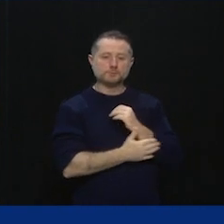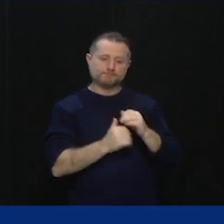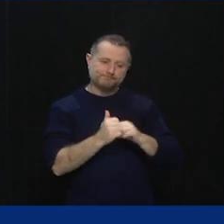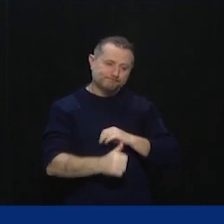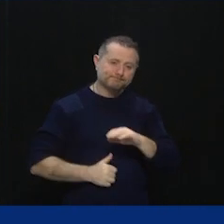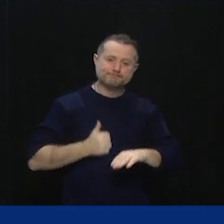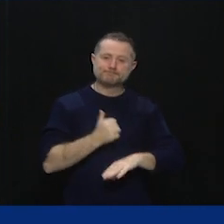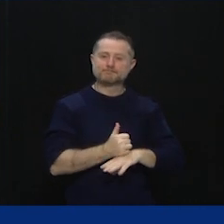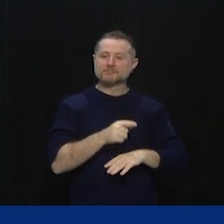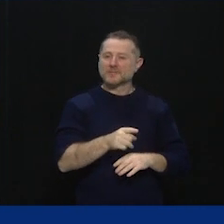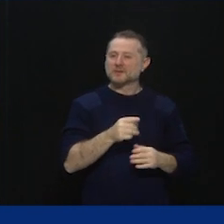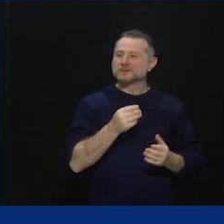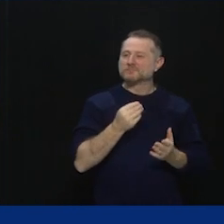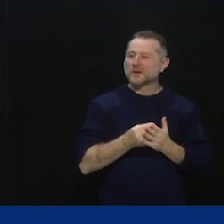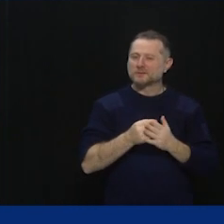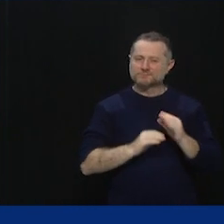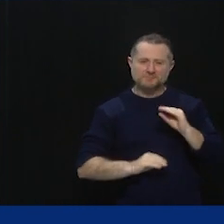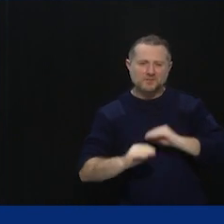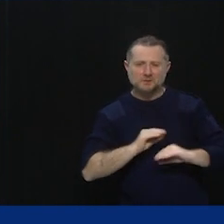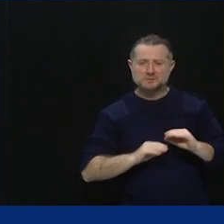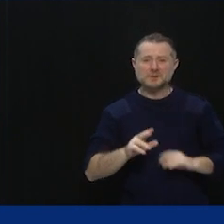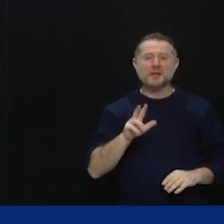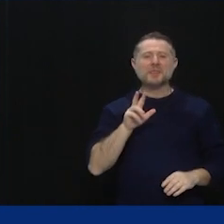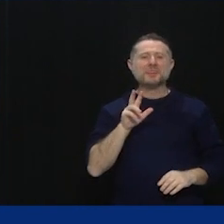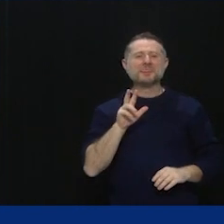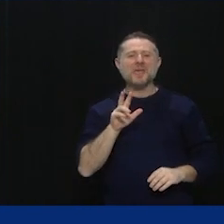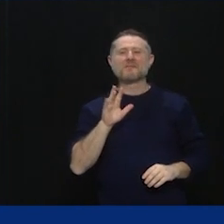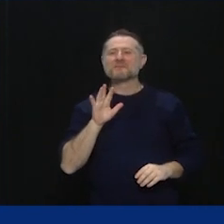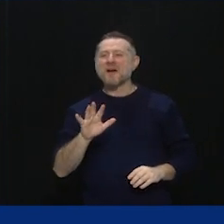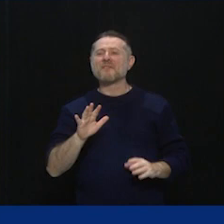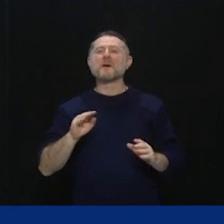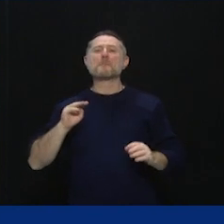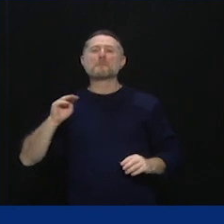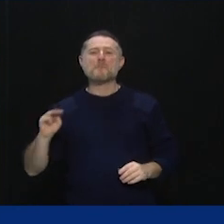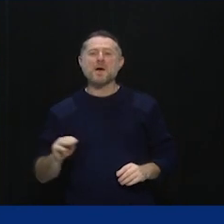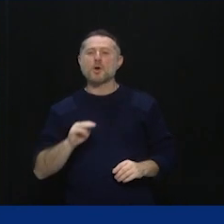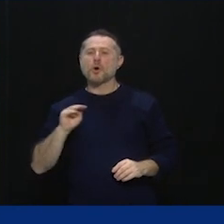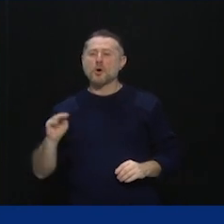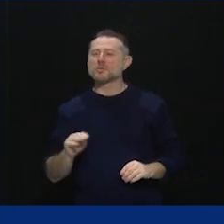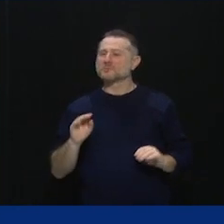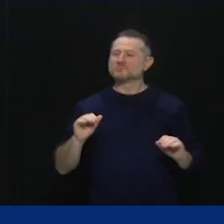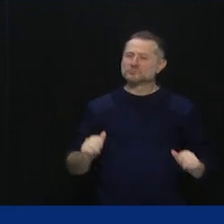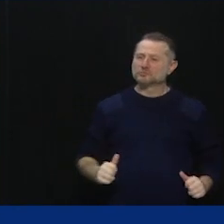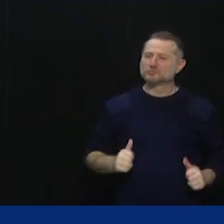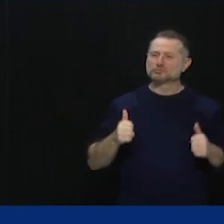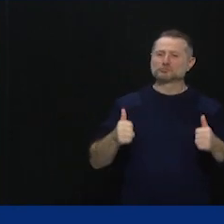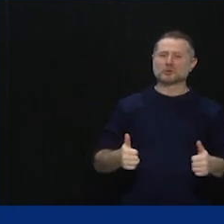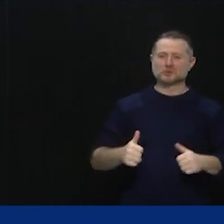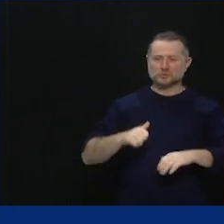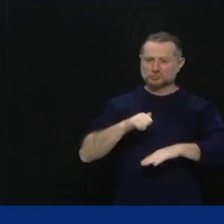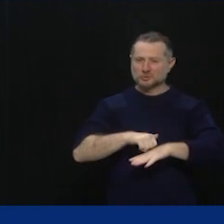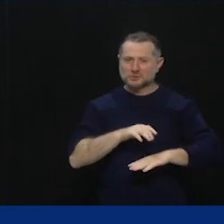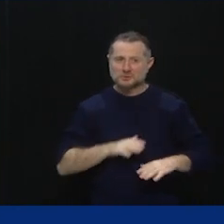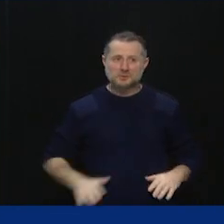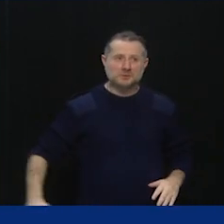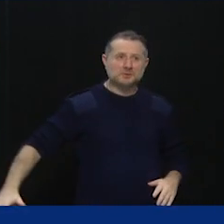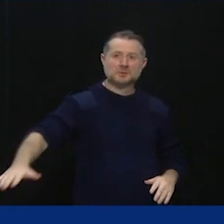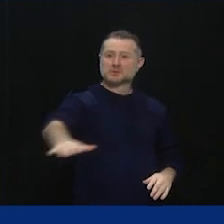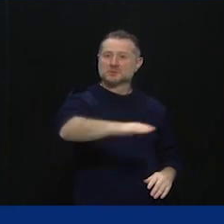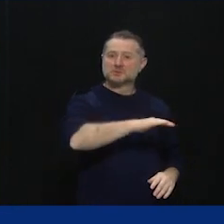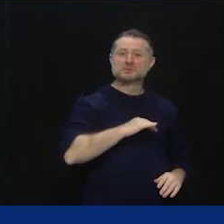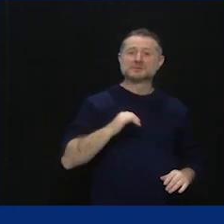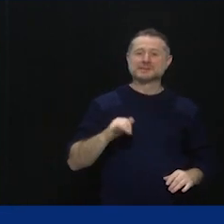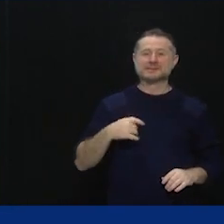of regional infrastructure that has 1.5 million gallons of capacity, of which we only need 400,000 for this whole project.